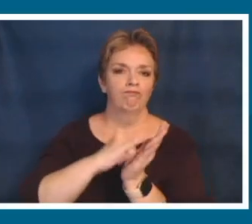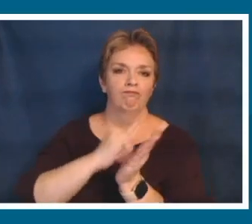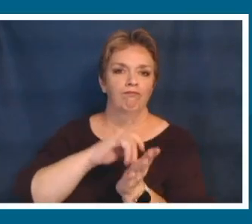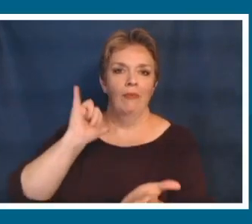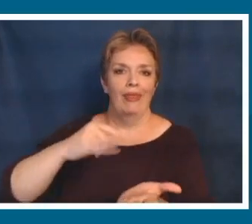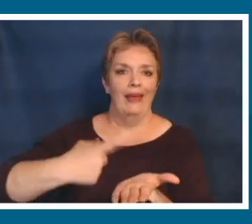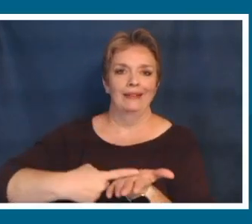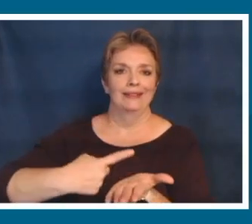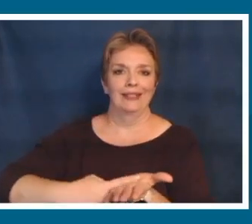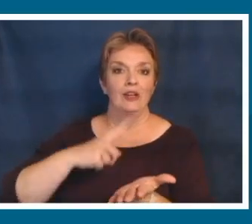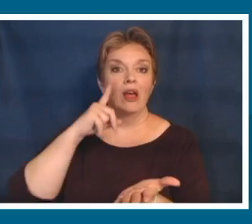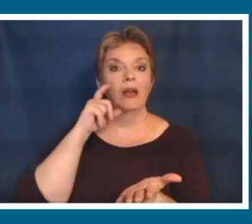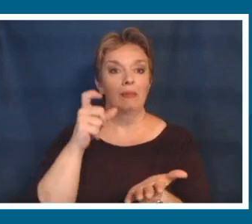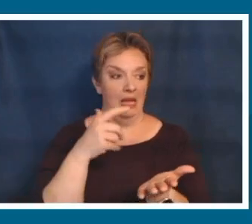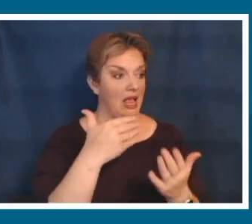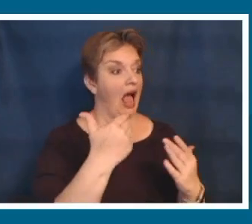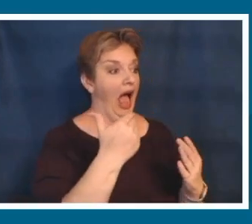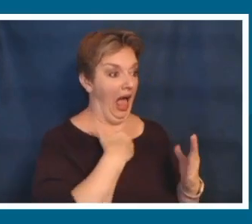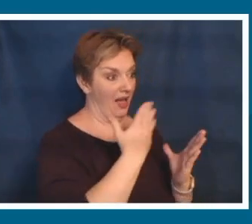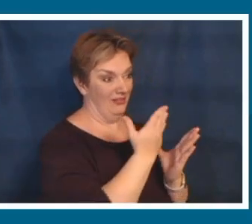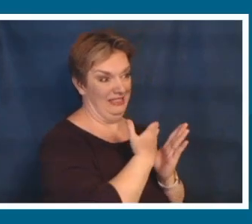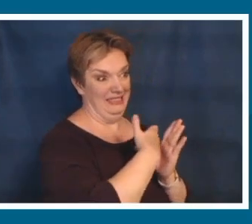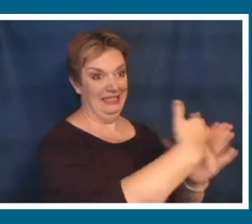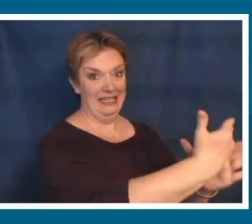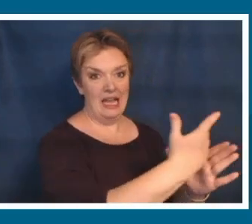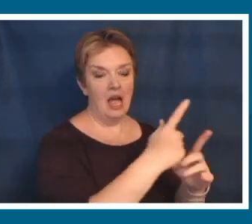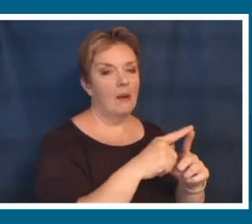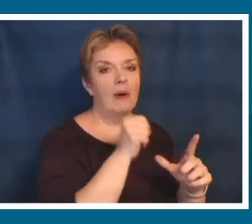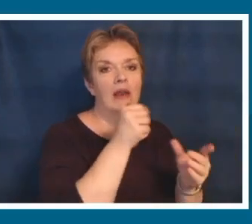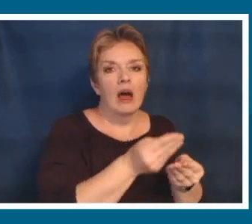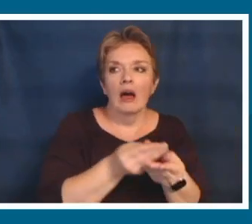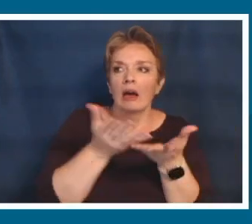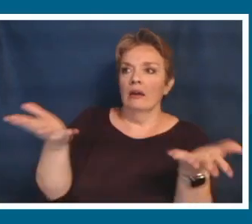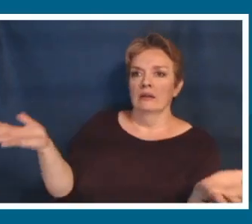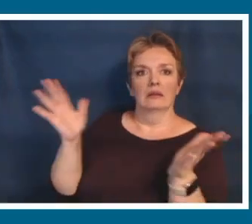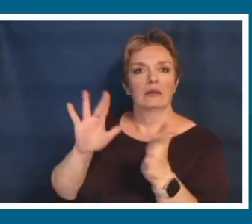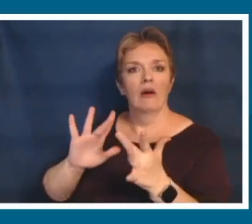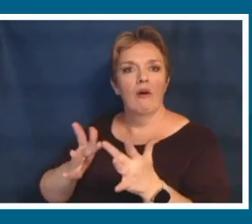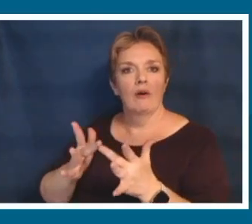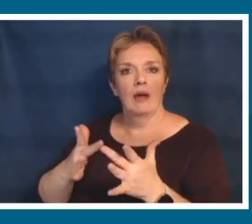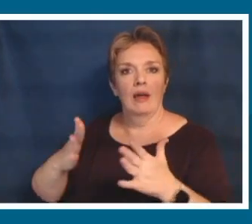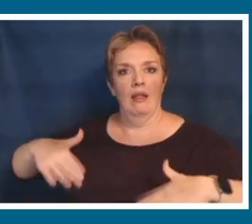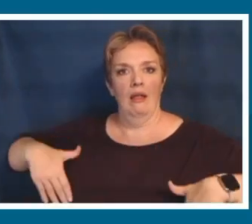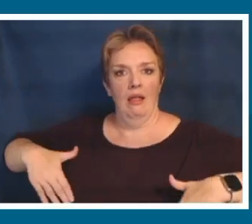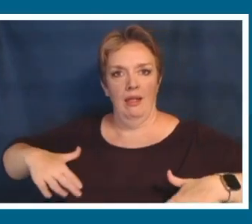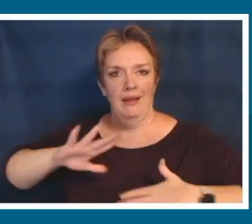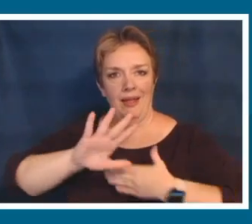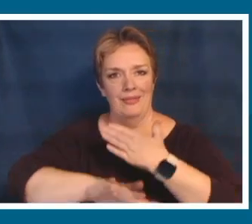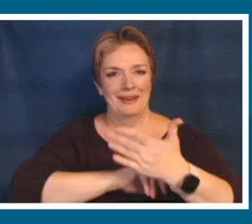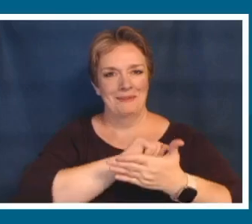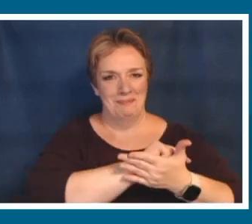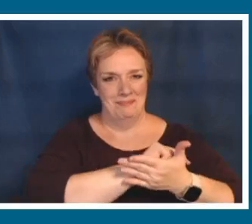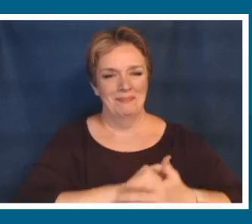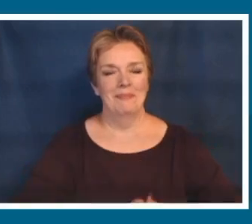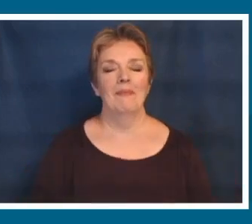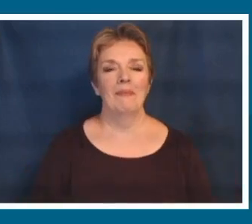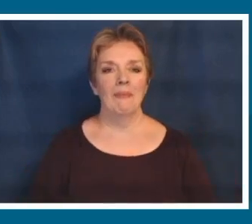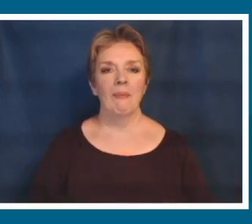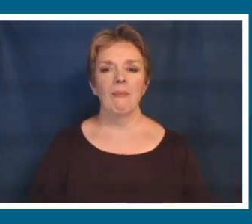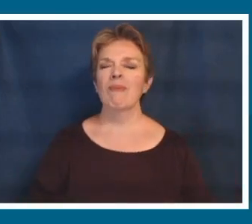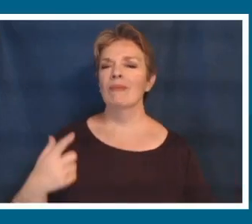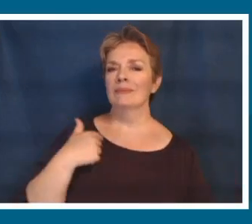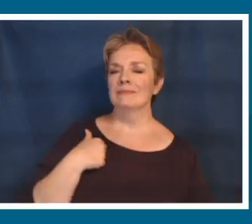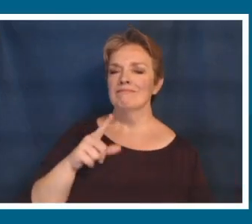weren't available the way they are available today. And so my question for all of you is, so why are